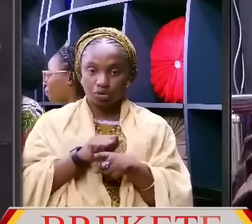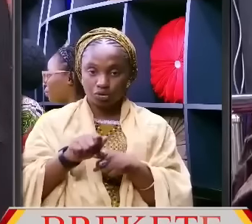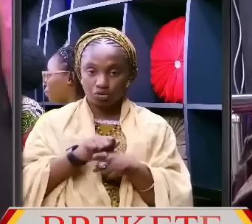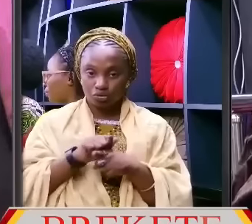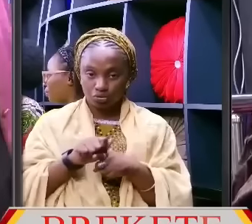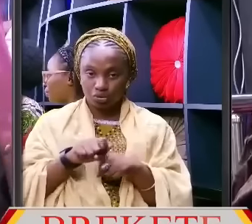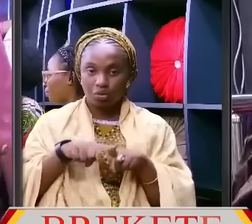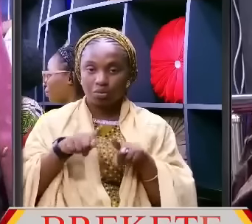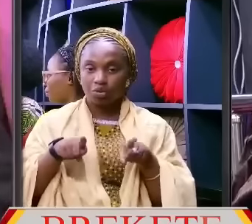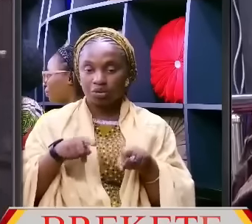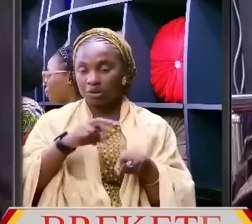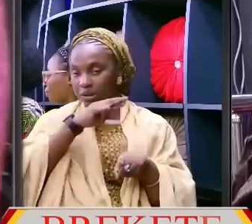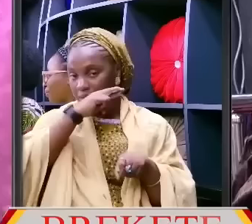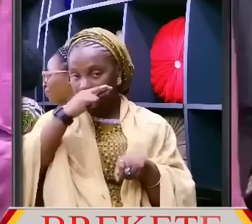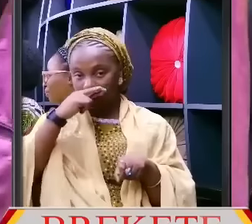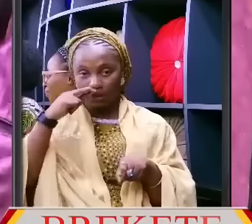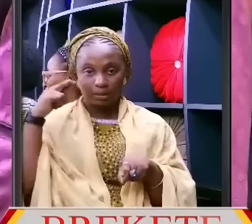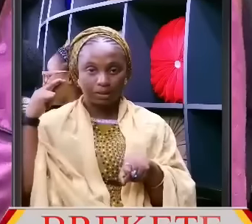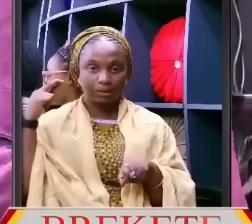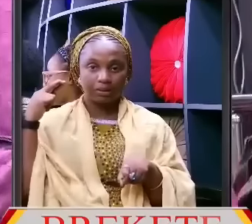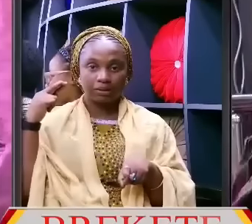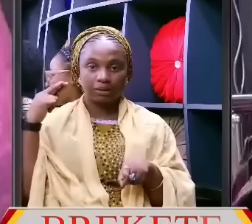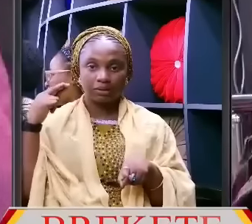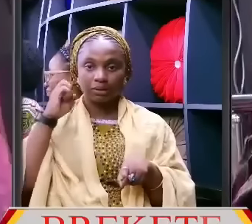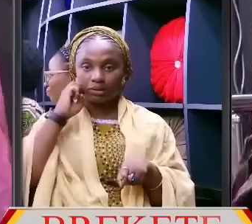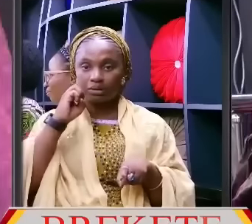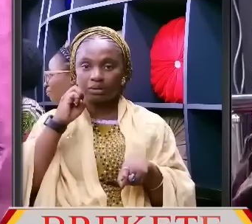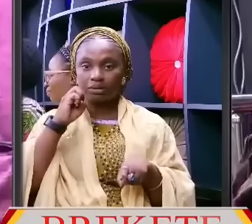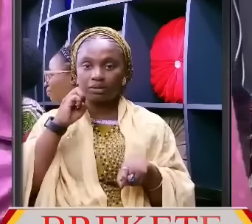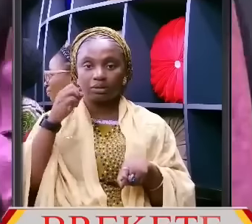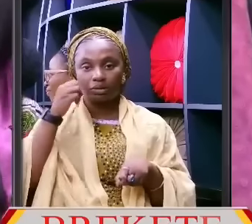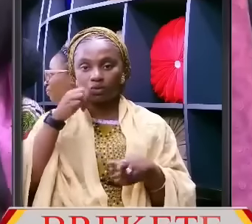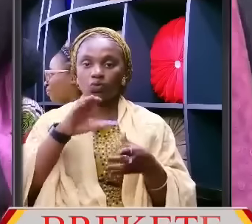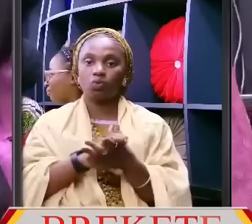Me! That is my pride now. You don't go.